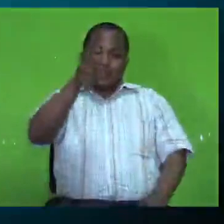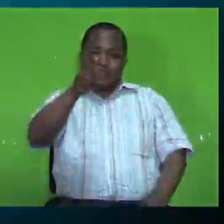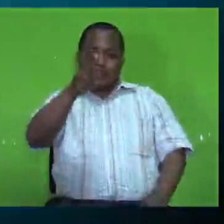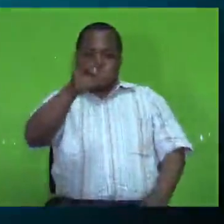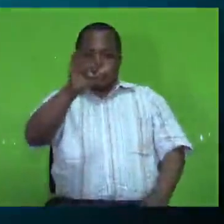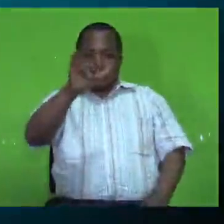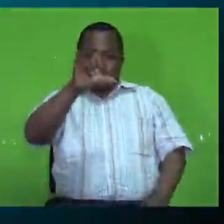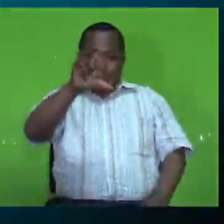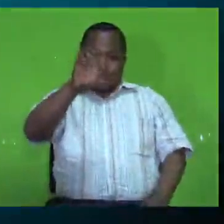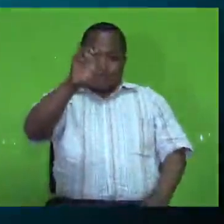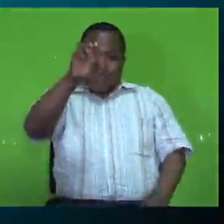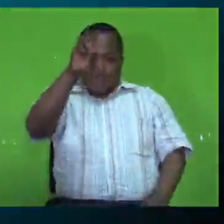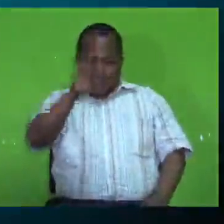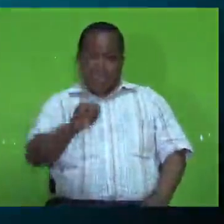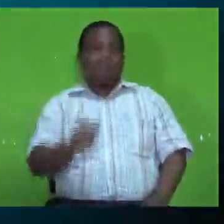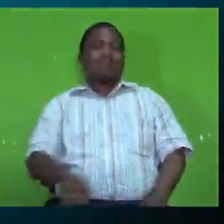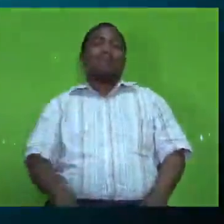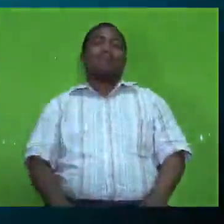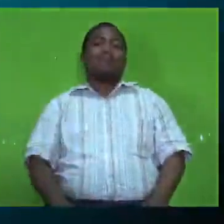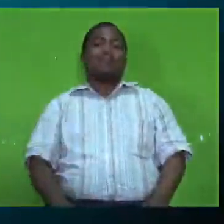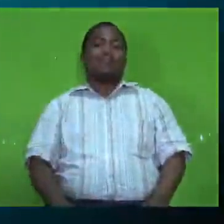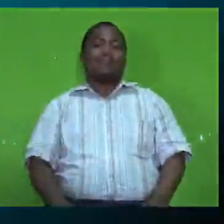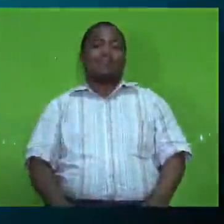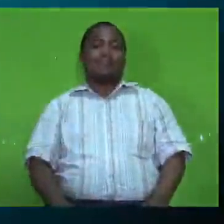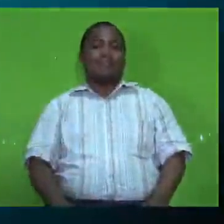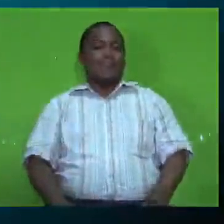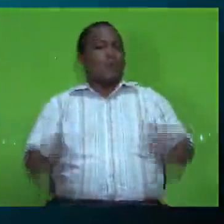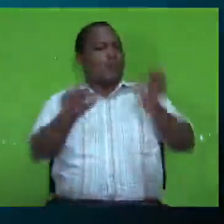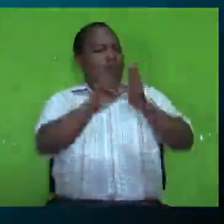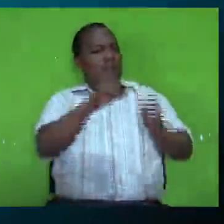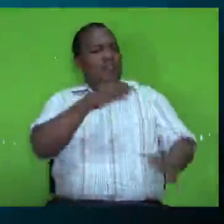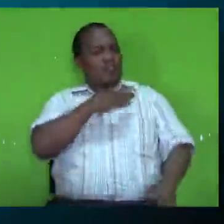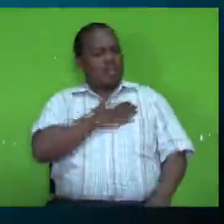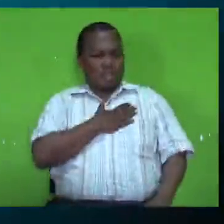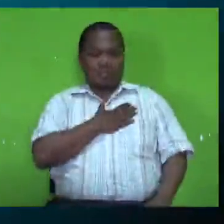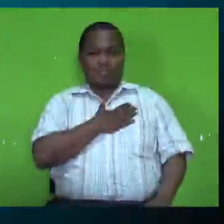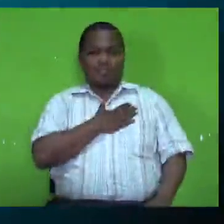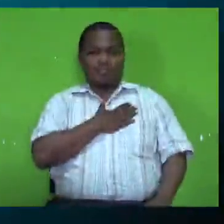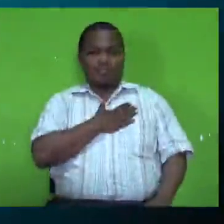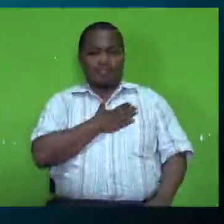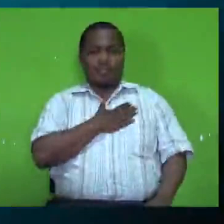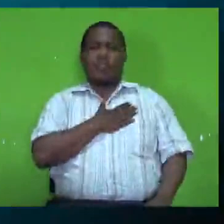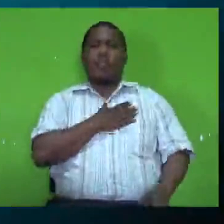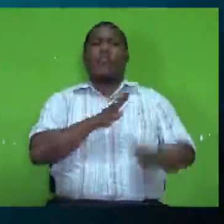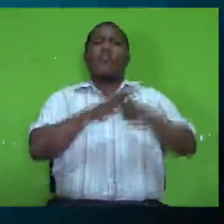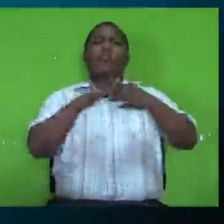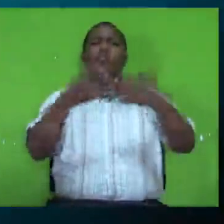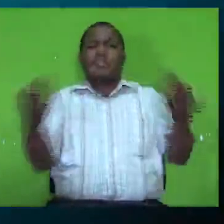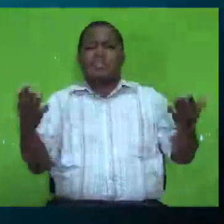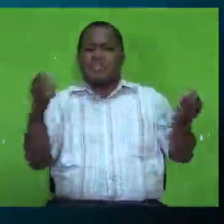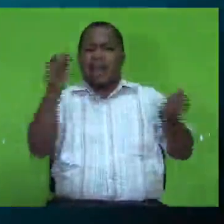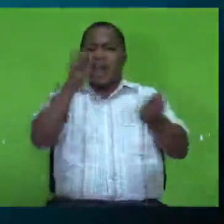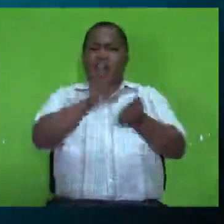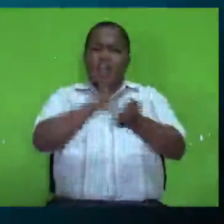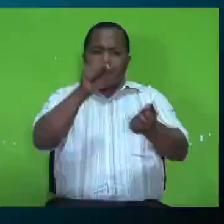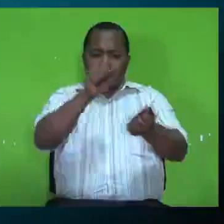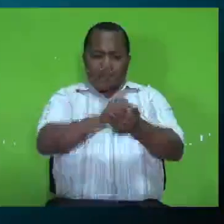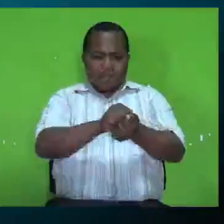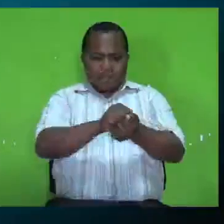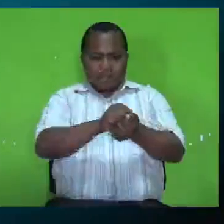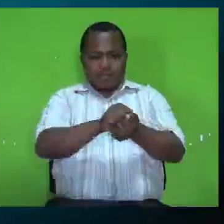xylem tissue. My dears, what are the components